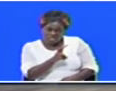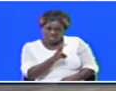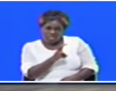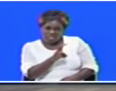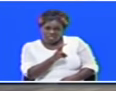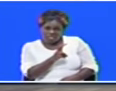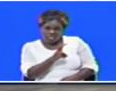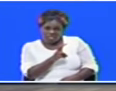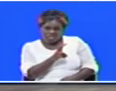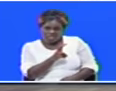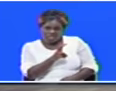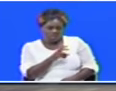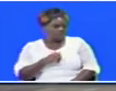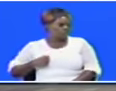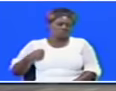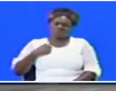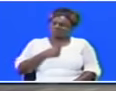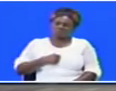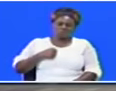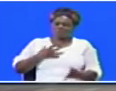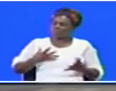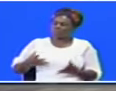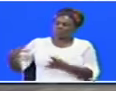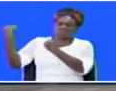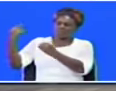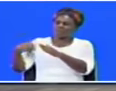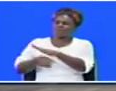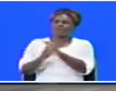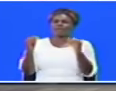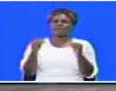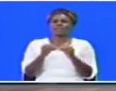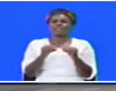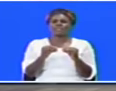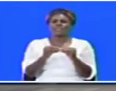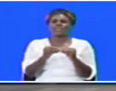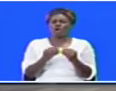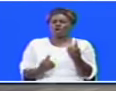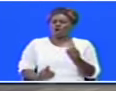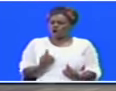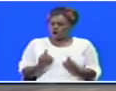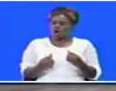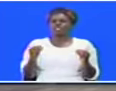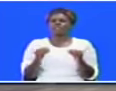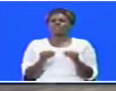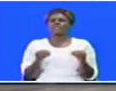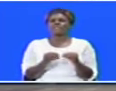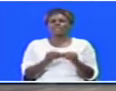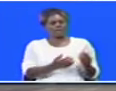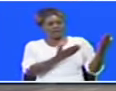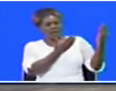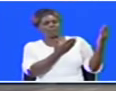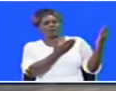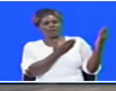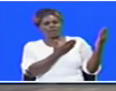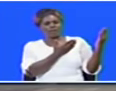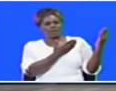you? Unfortunately, she is already dashed in because it's a heated crisis meeting in there.